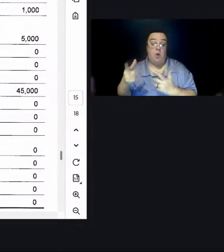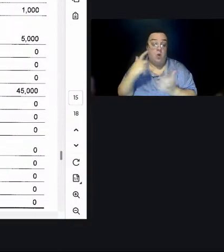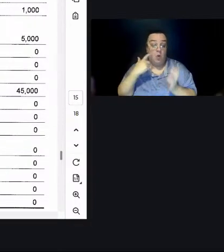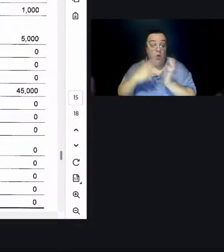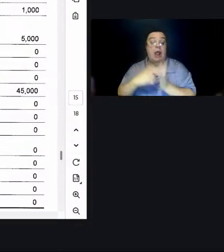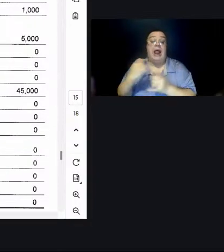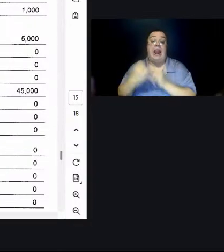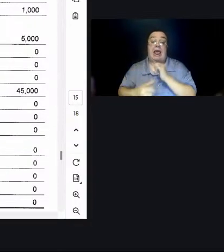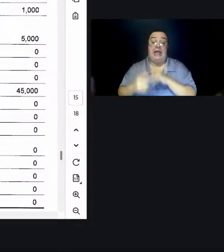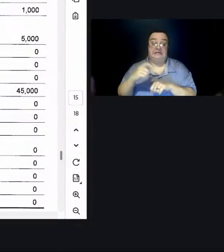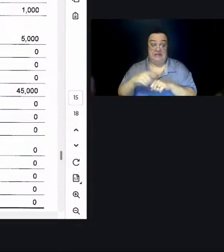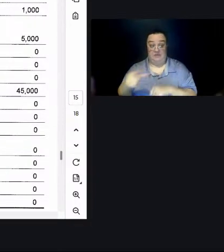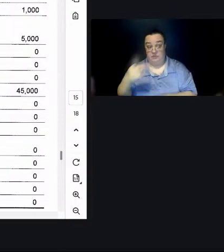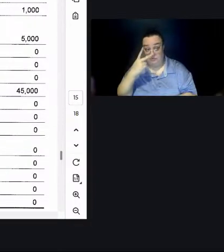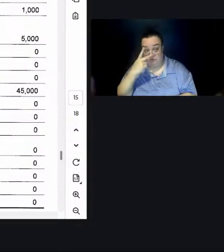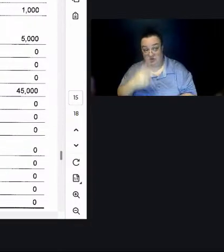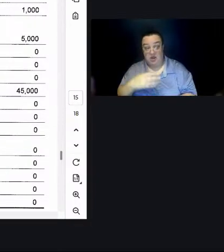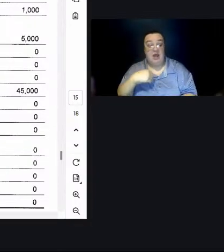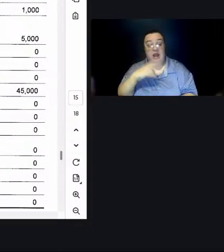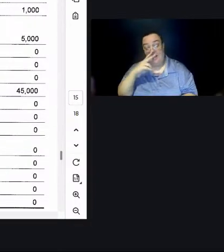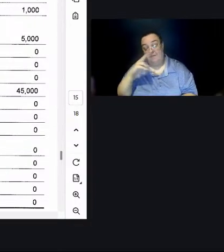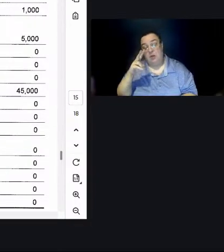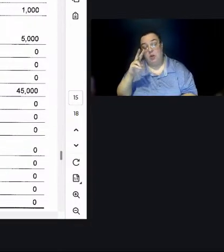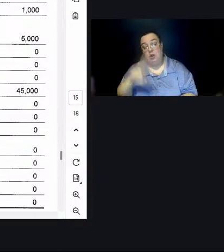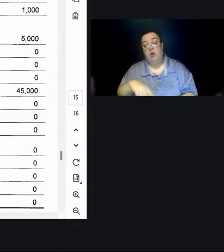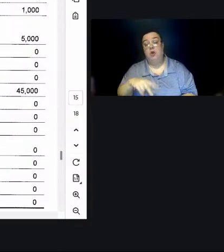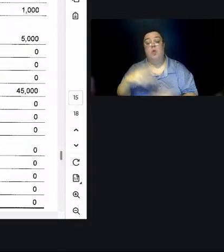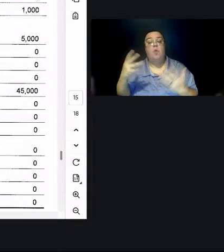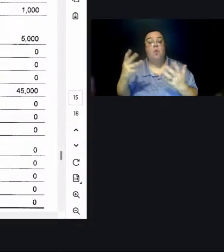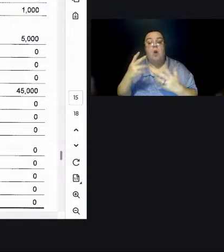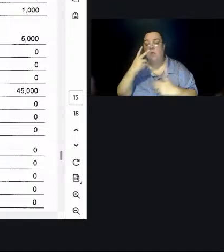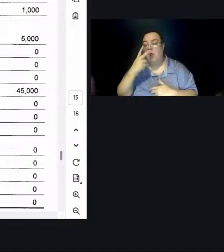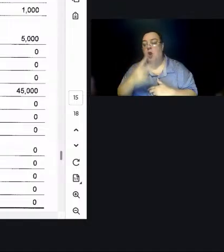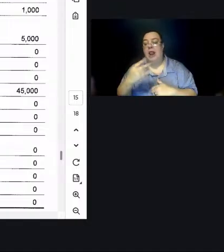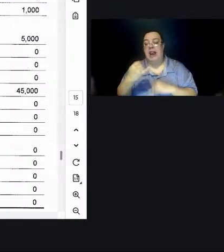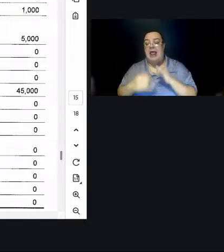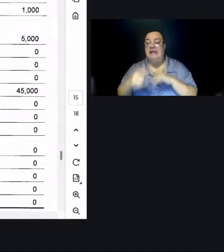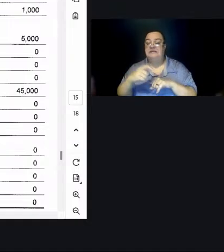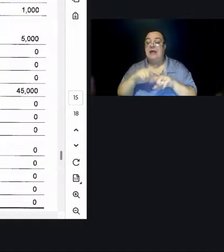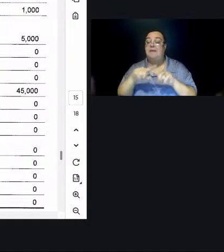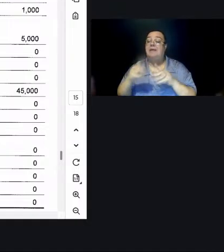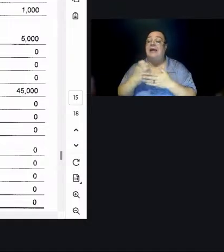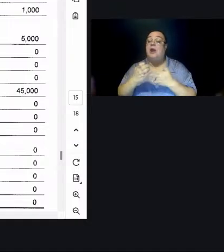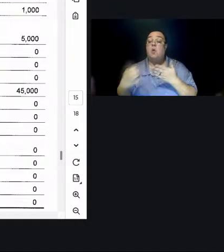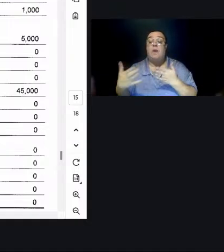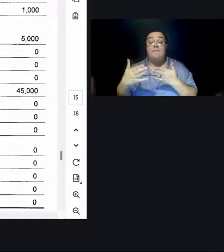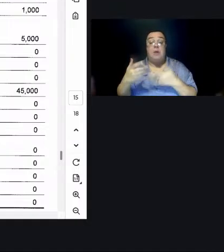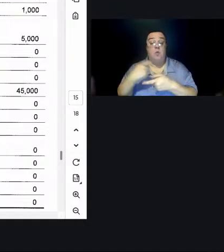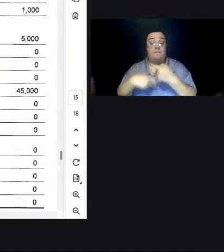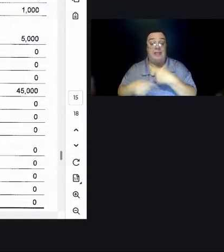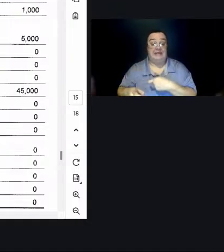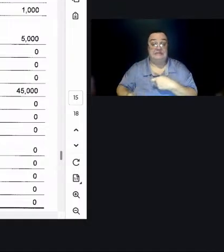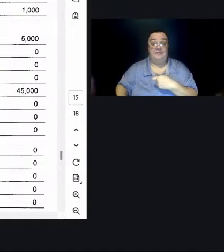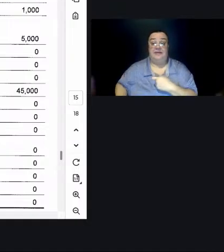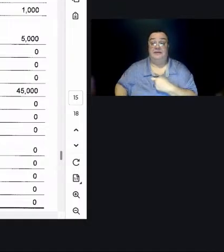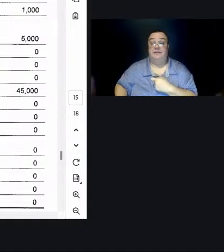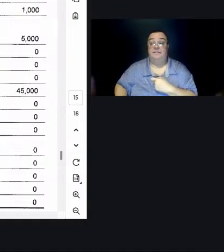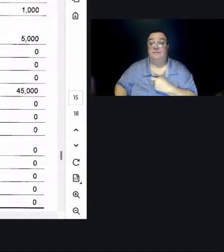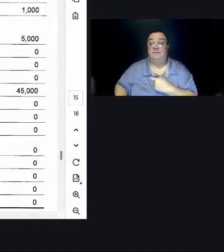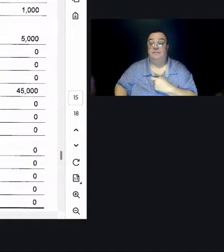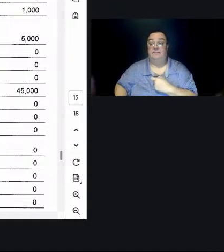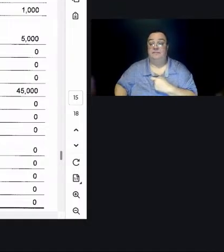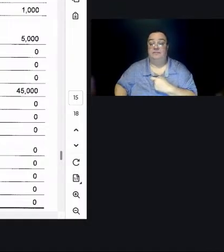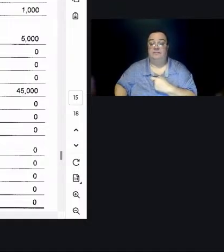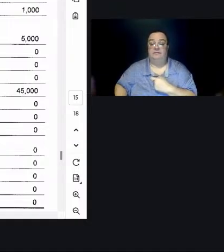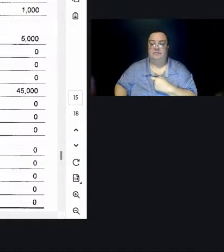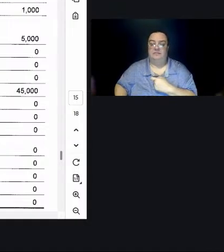you saw it, and I'm looking at what we were looking at last time, but the equipment replacement, somehow this got by me.